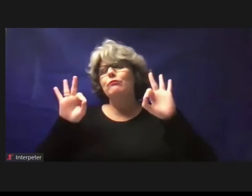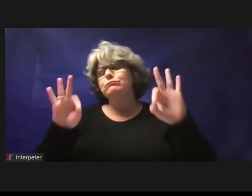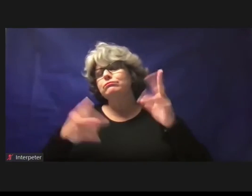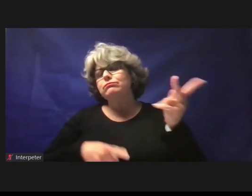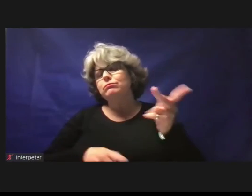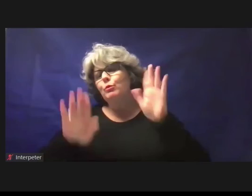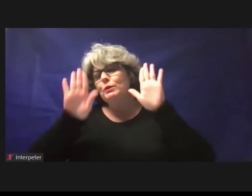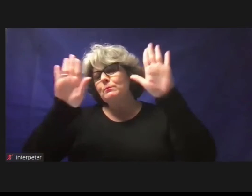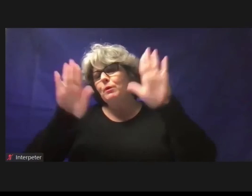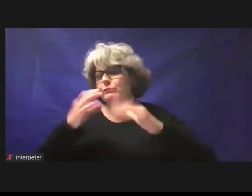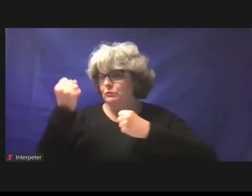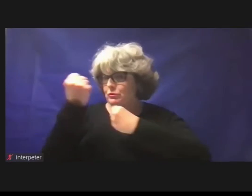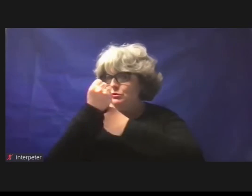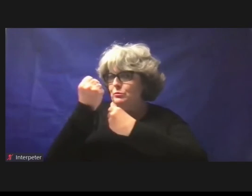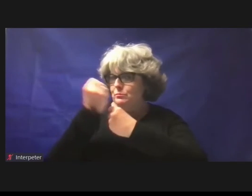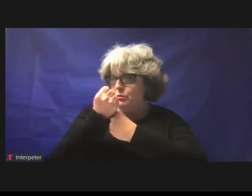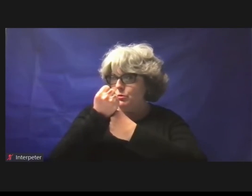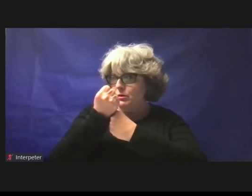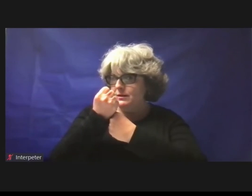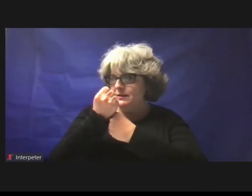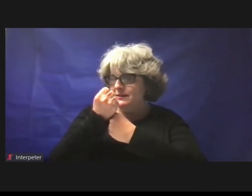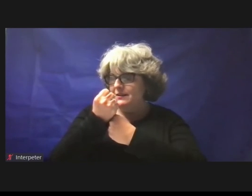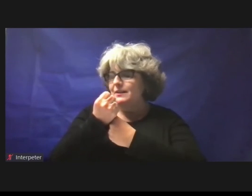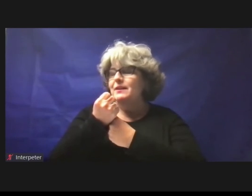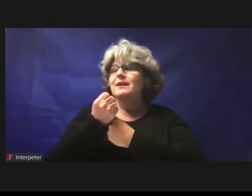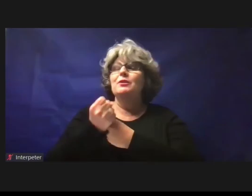marvelous. And one of the wise men,